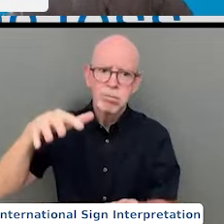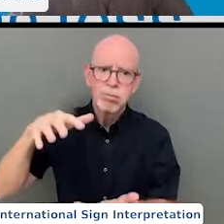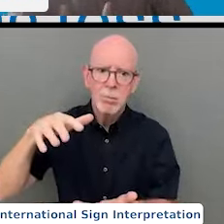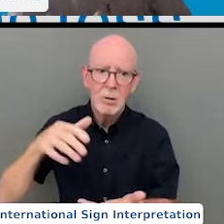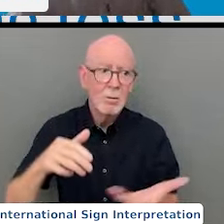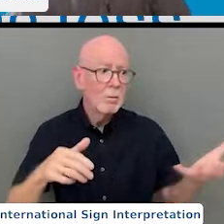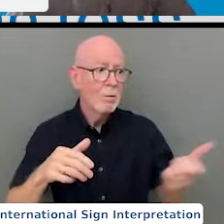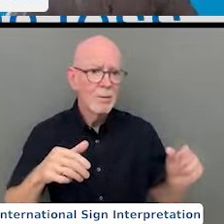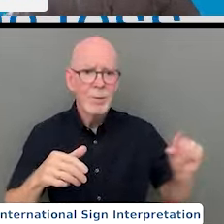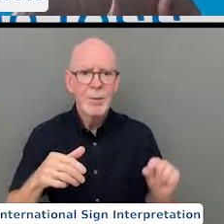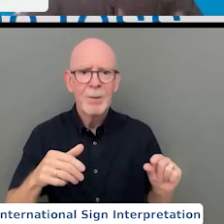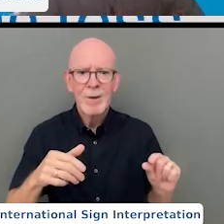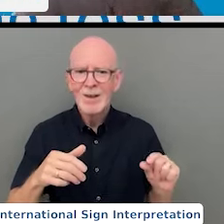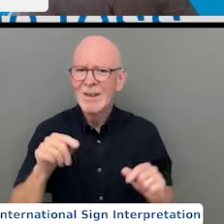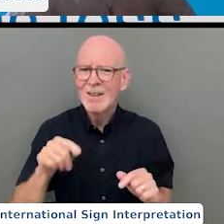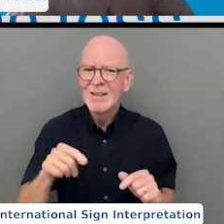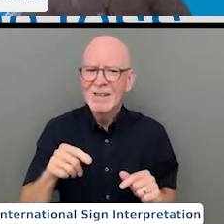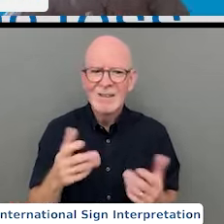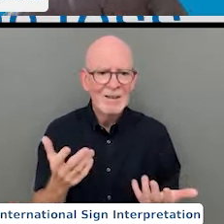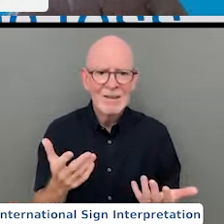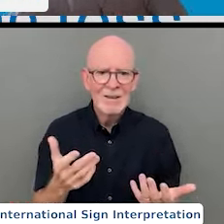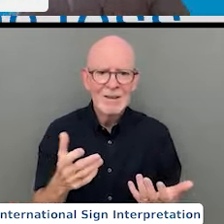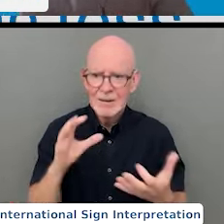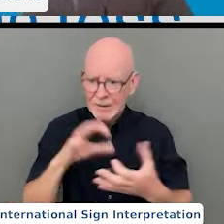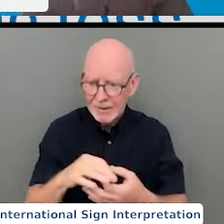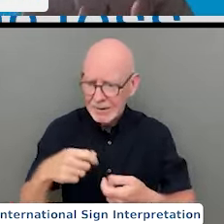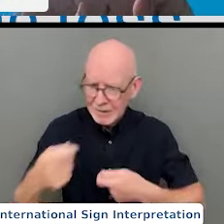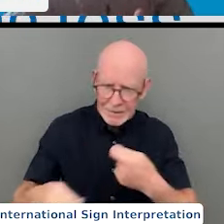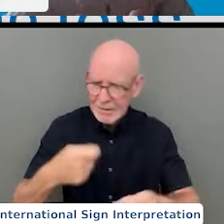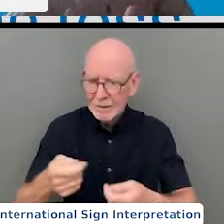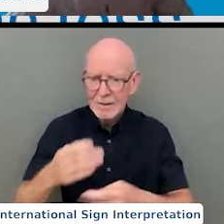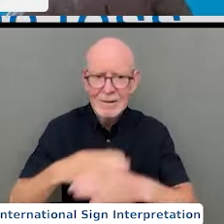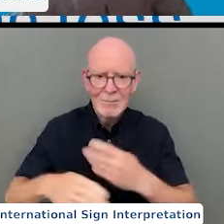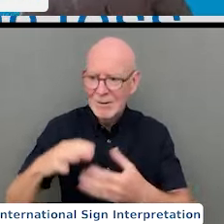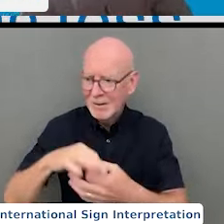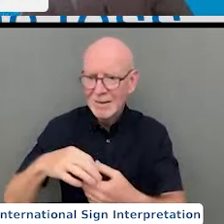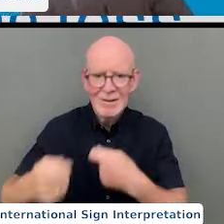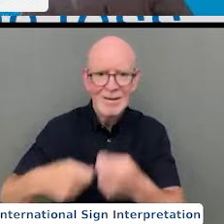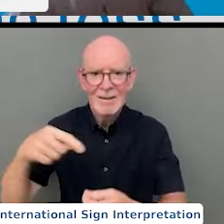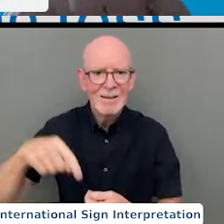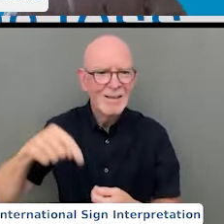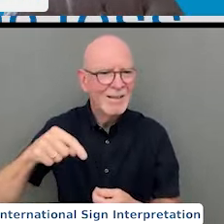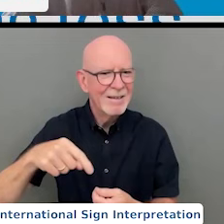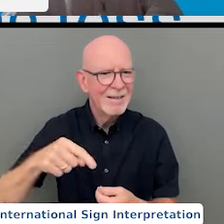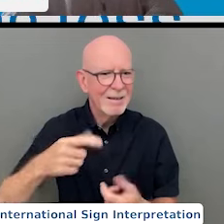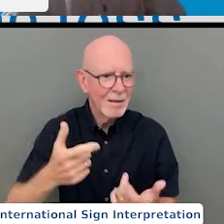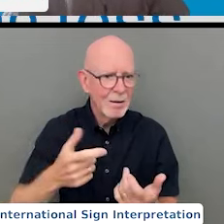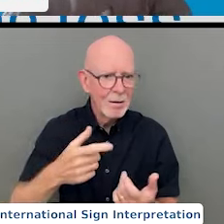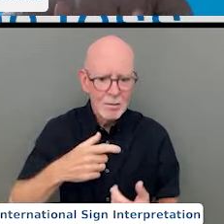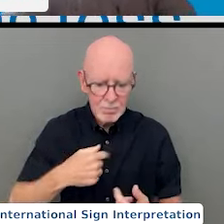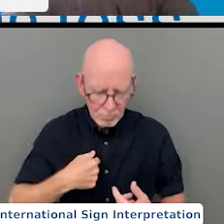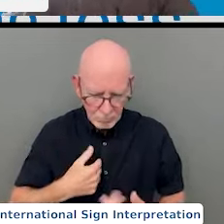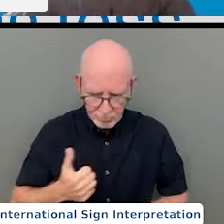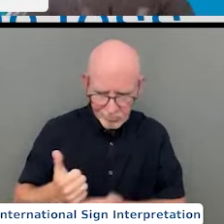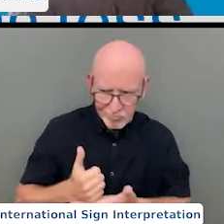disability-related costs. Basically, the fact that persons with disabilities and their families spend more and earn less.